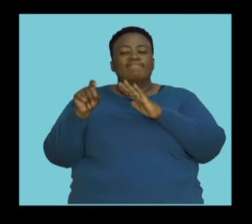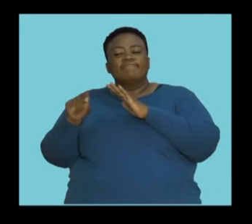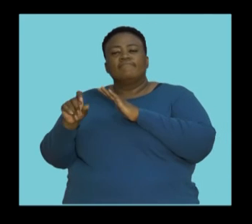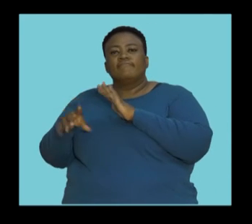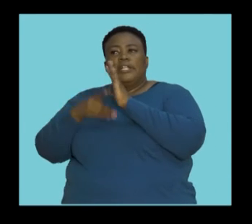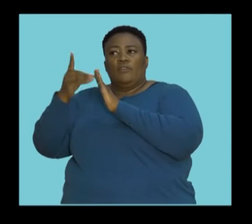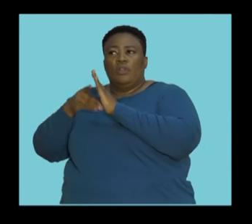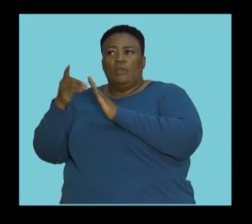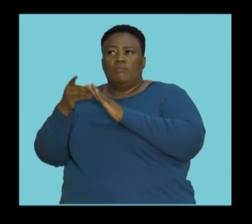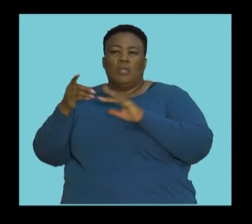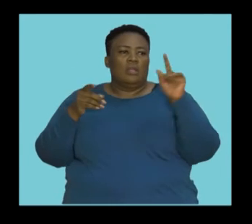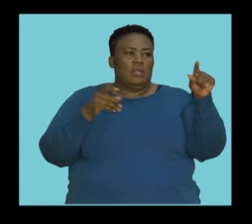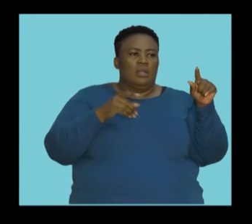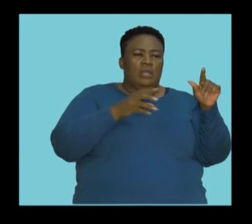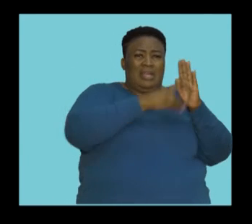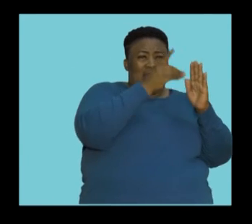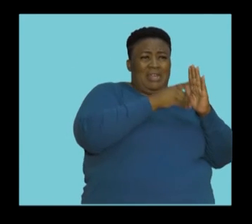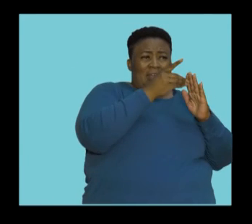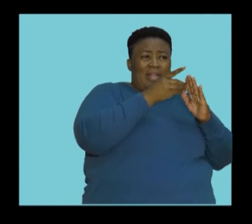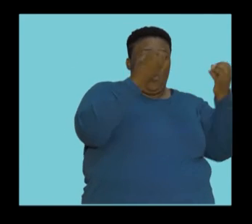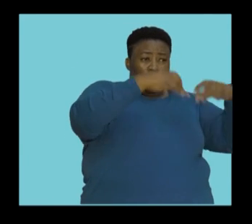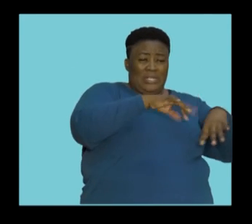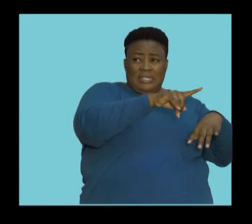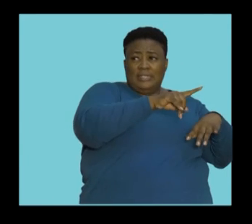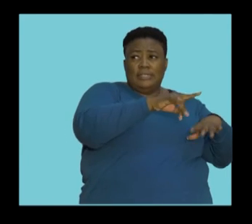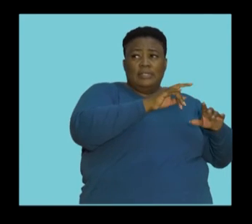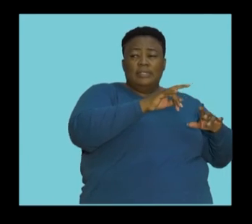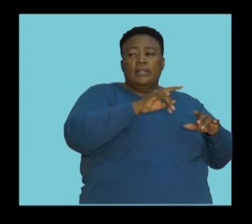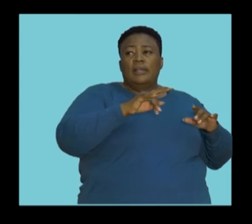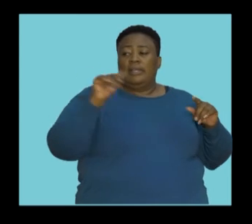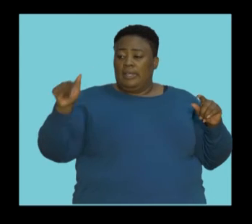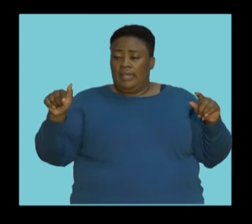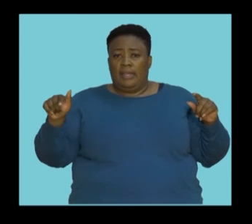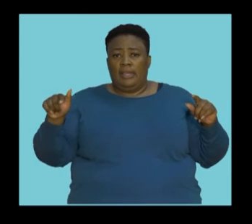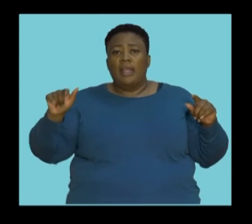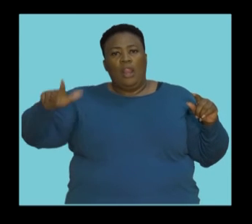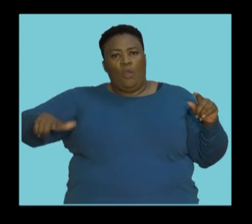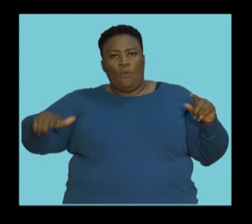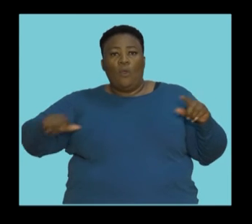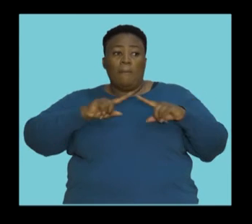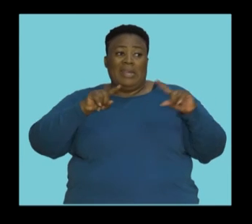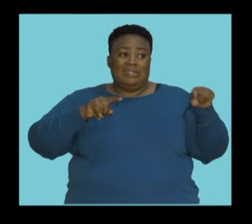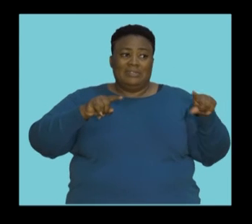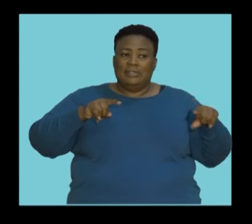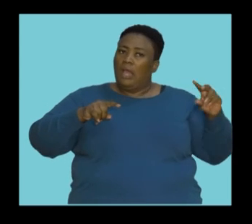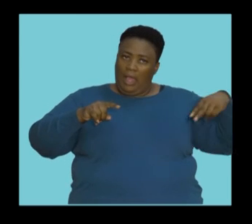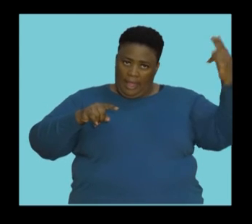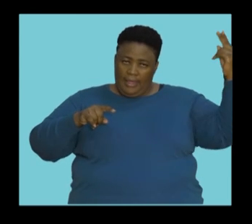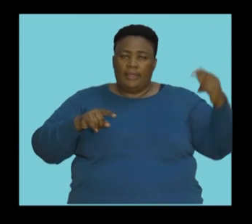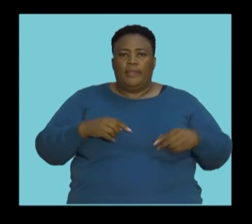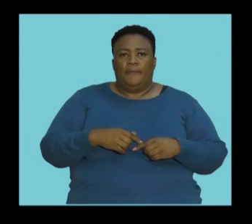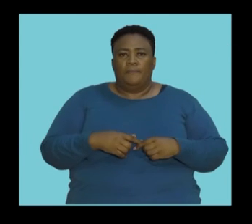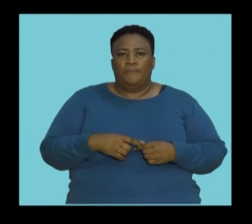countries and our developed countries, you can see the wastage here is significantly lower, whereas in our